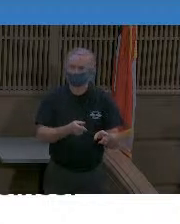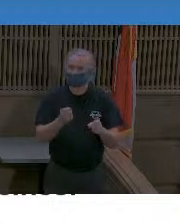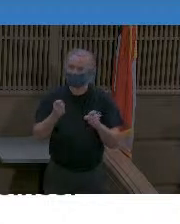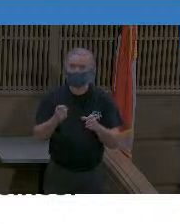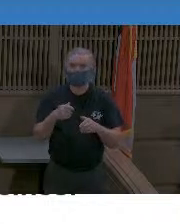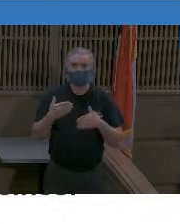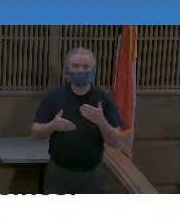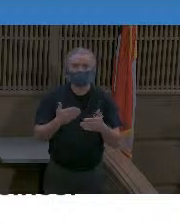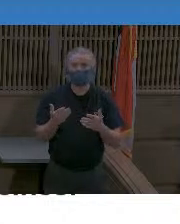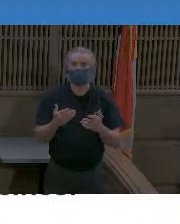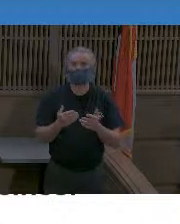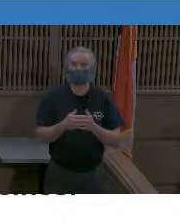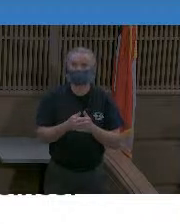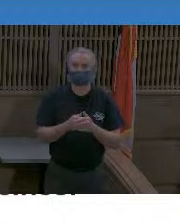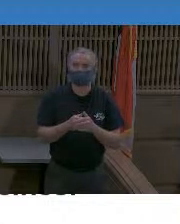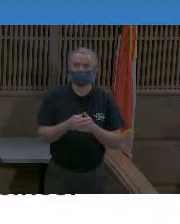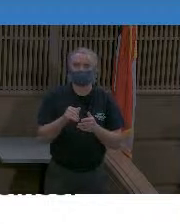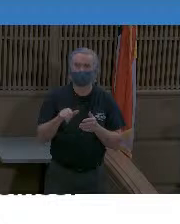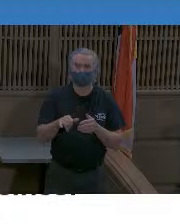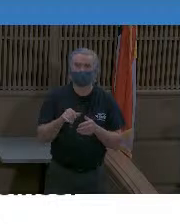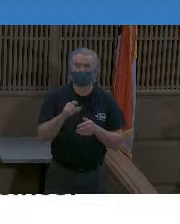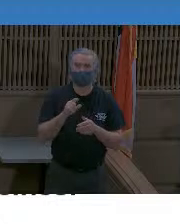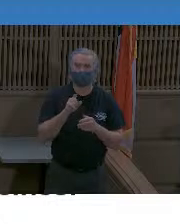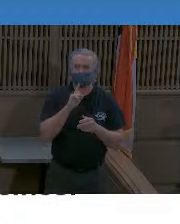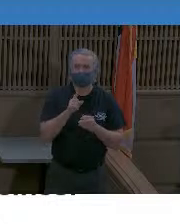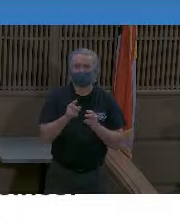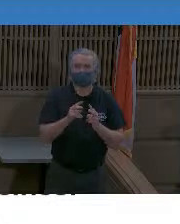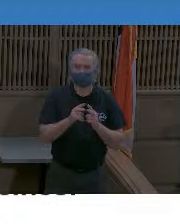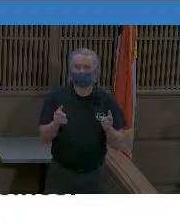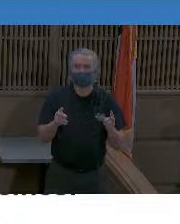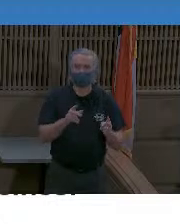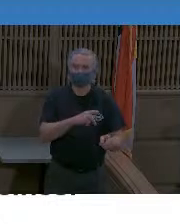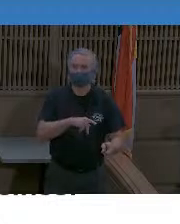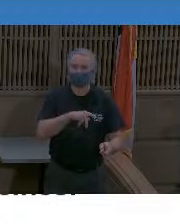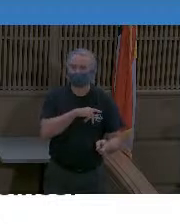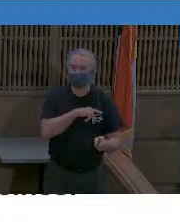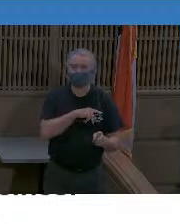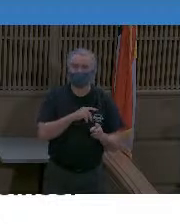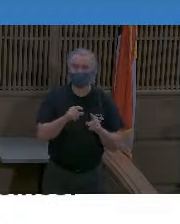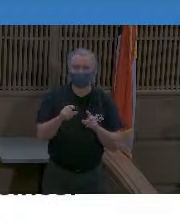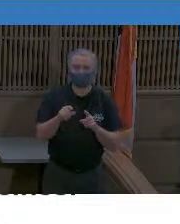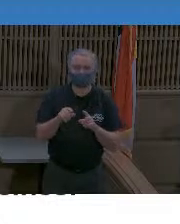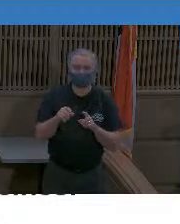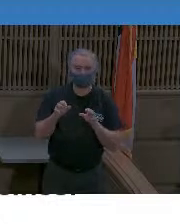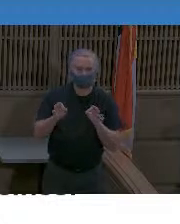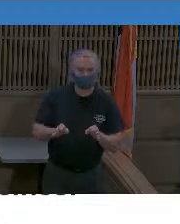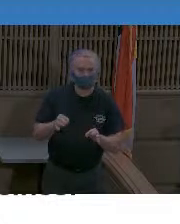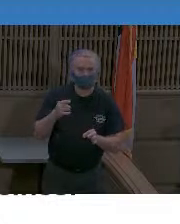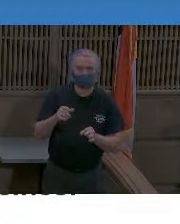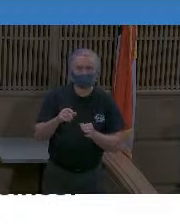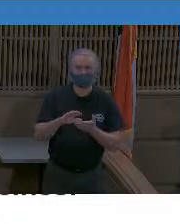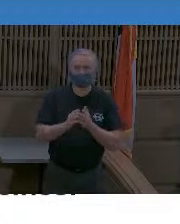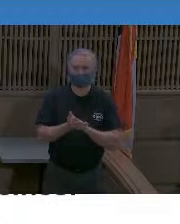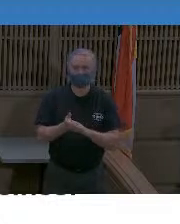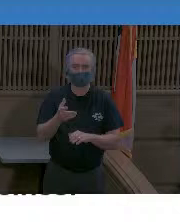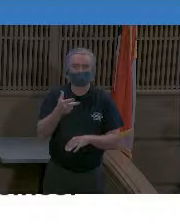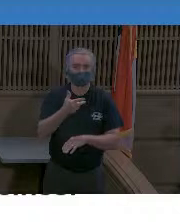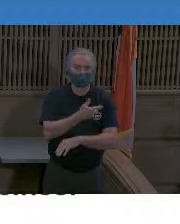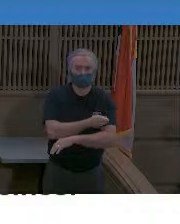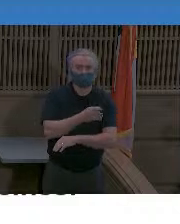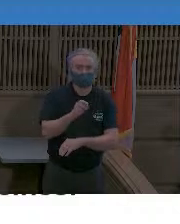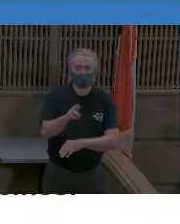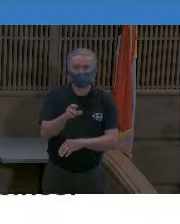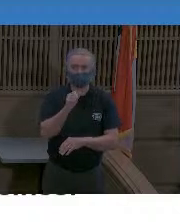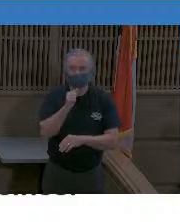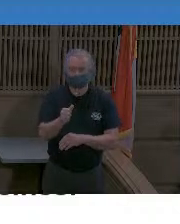had the same questions, and it's an intensely personal decision on whether or not to get vaccinated. And what I've drilled down into, and the answers